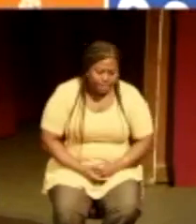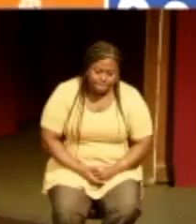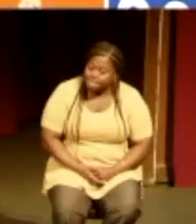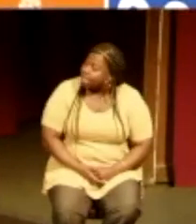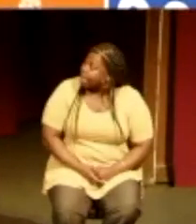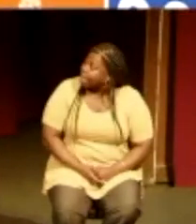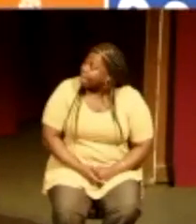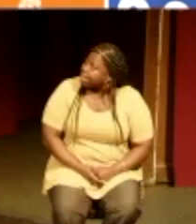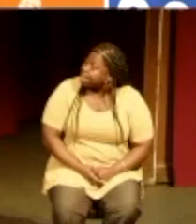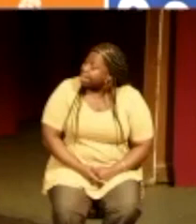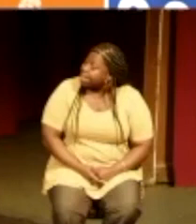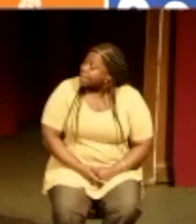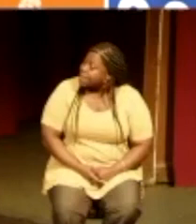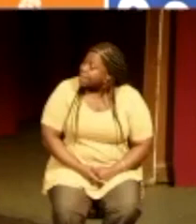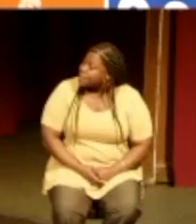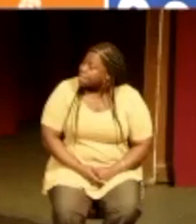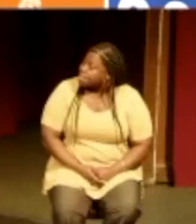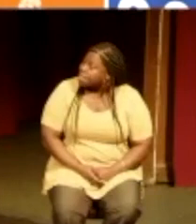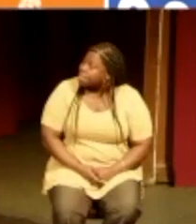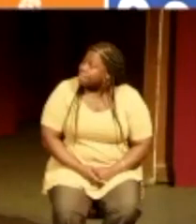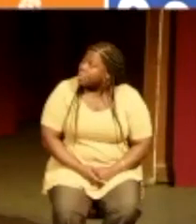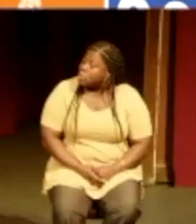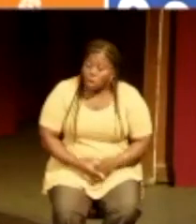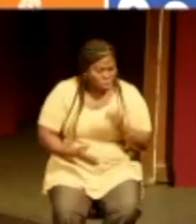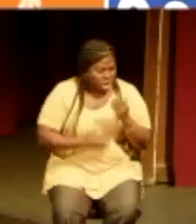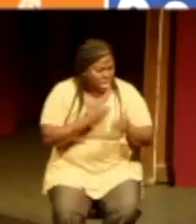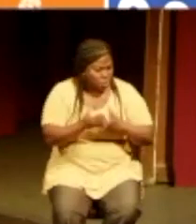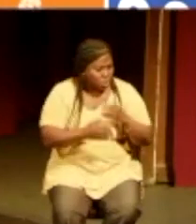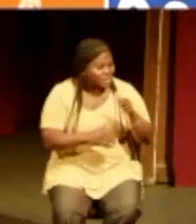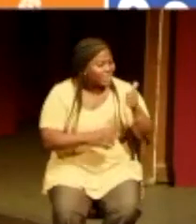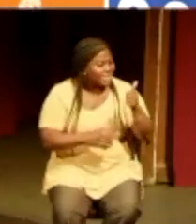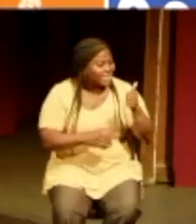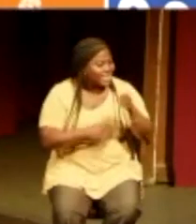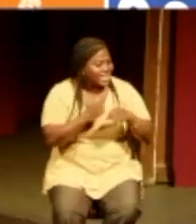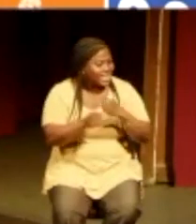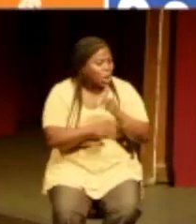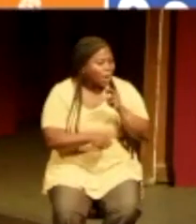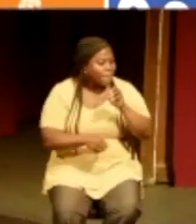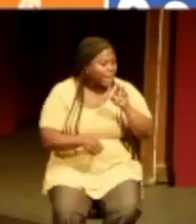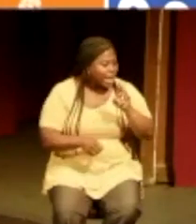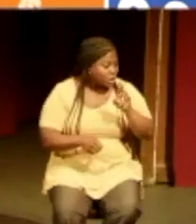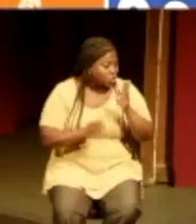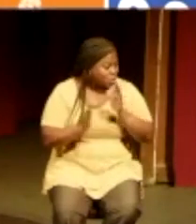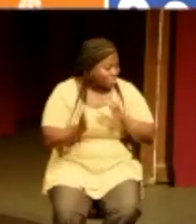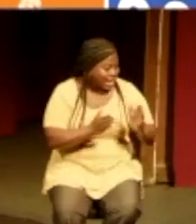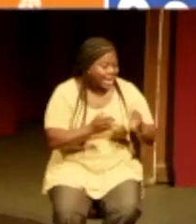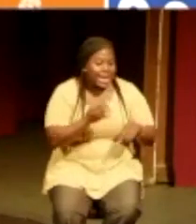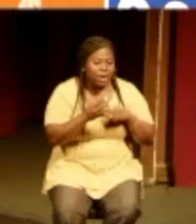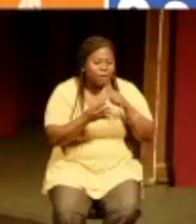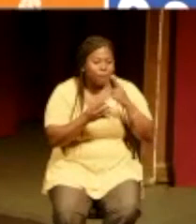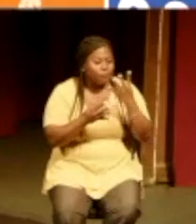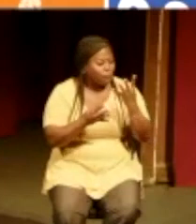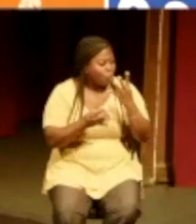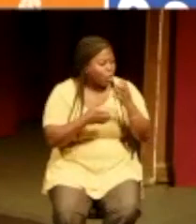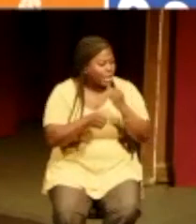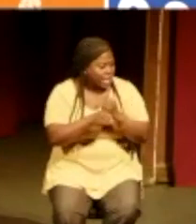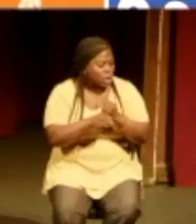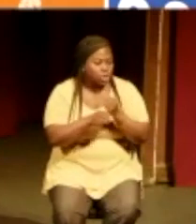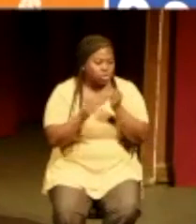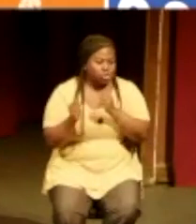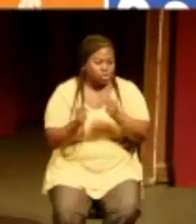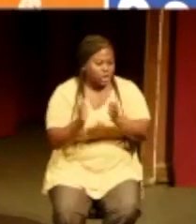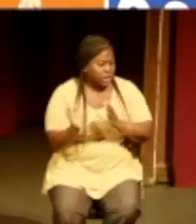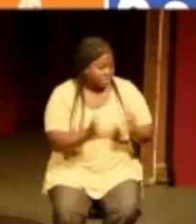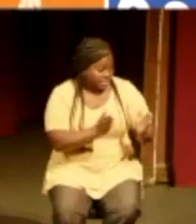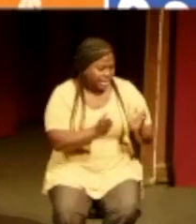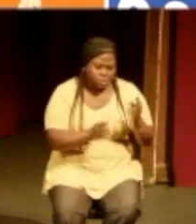Again, we're in the midst of a 10-year master plan and a 4-year strategic plan. Check out the numbers there. They're both